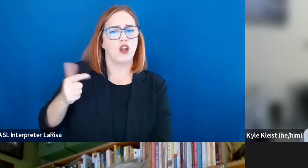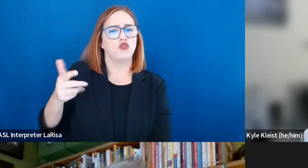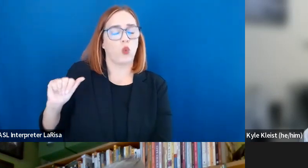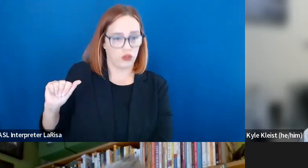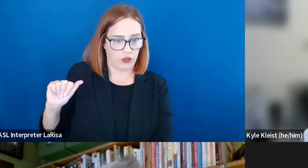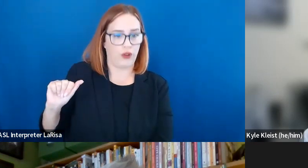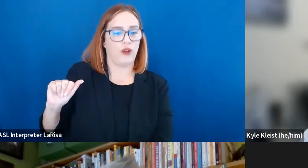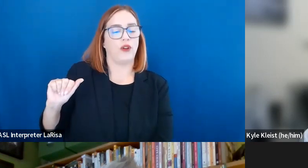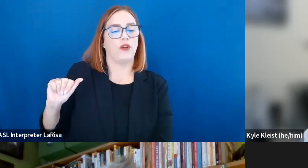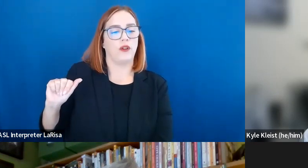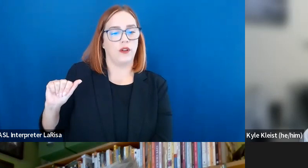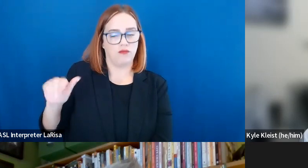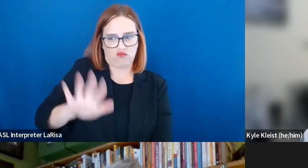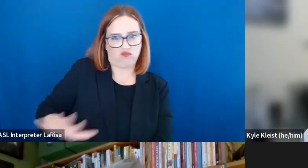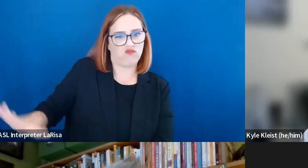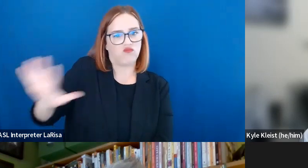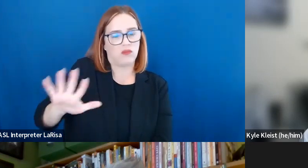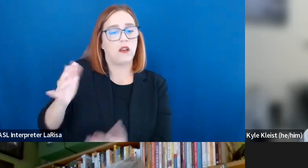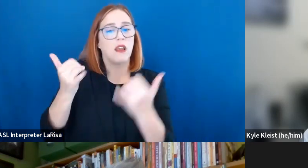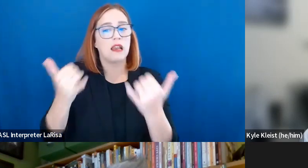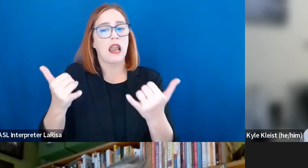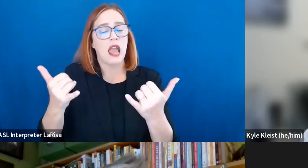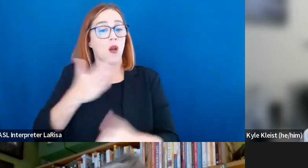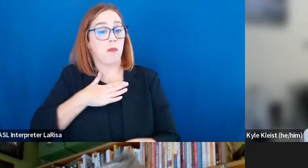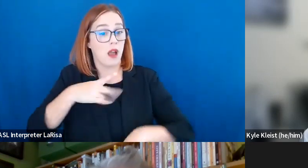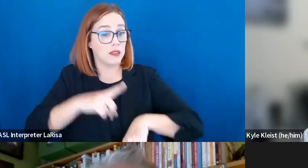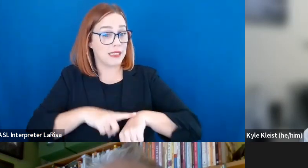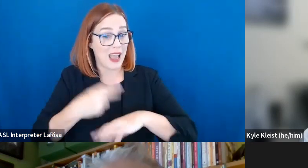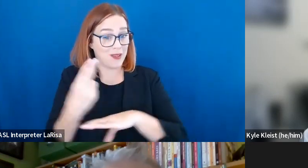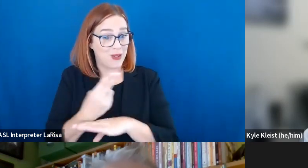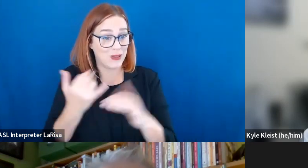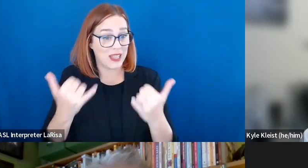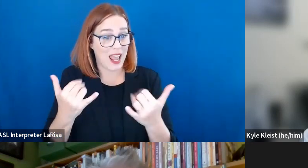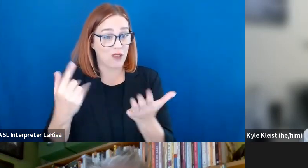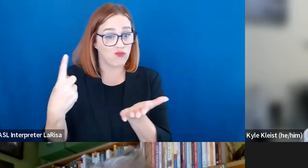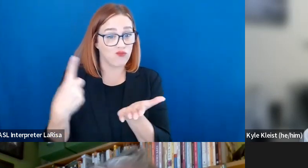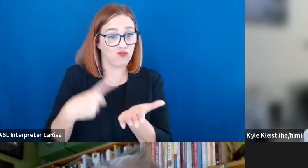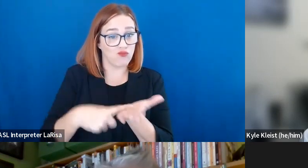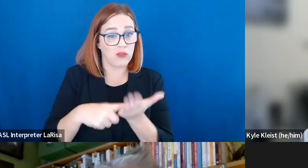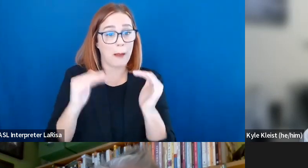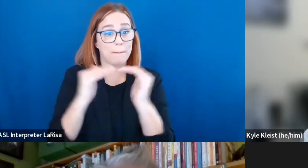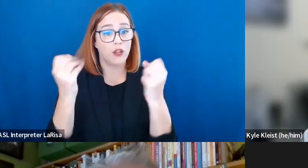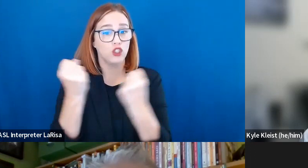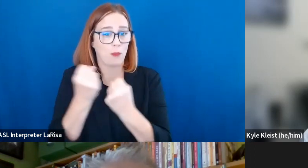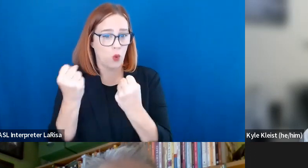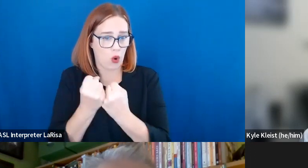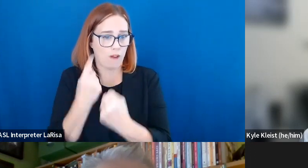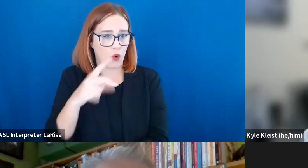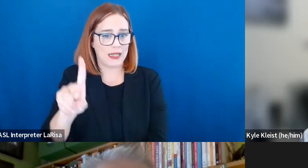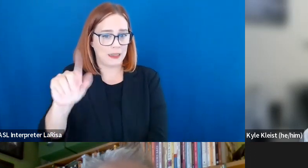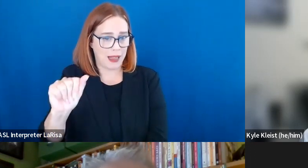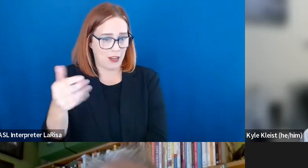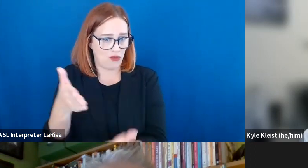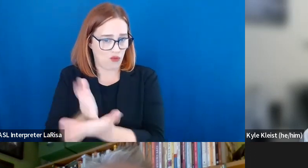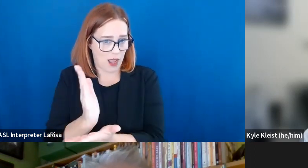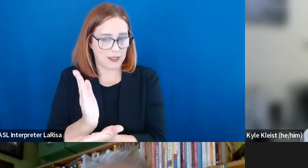lucky enough to spend my time talking about peer support and disability rights. And it's a huge honor to be here with